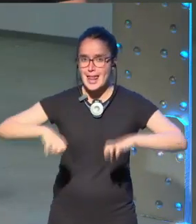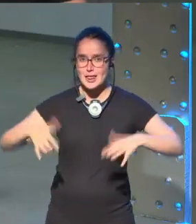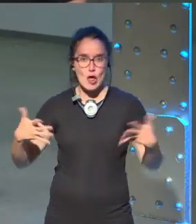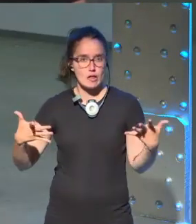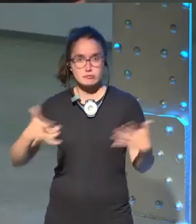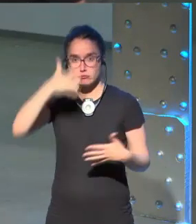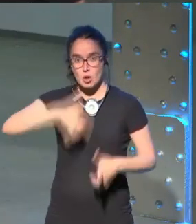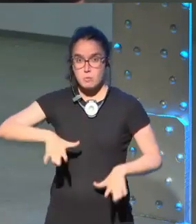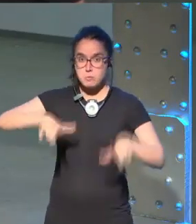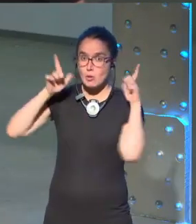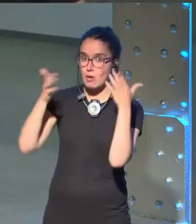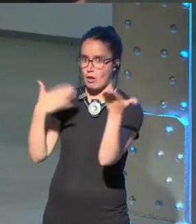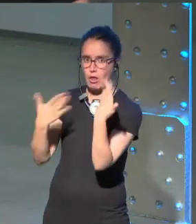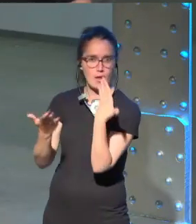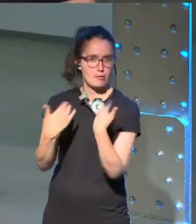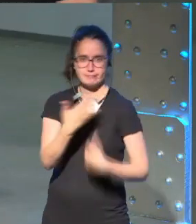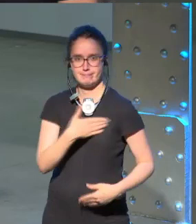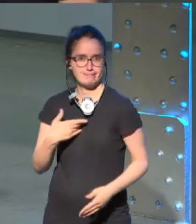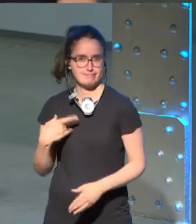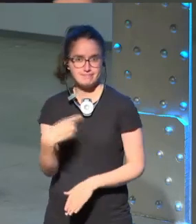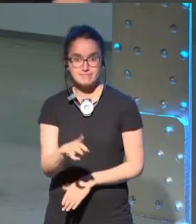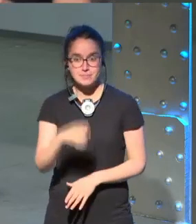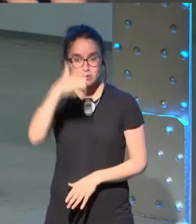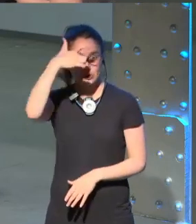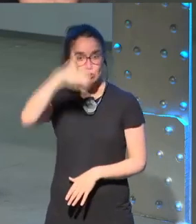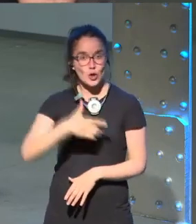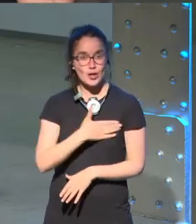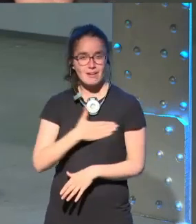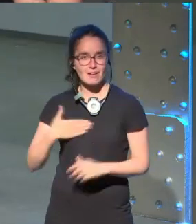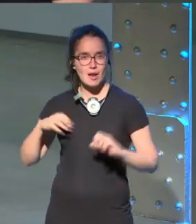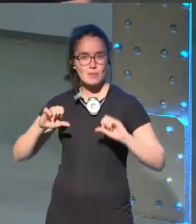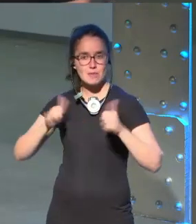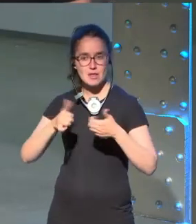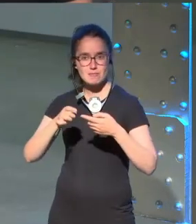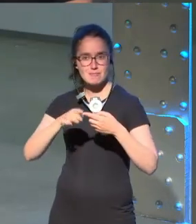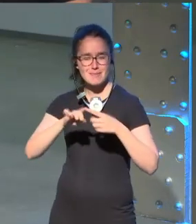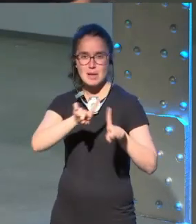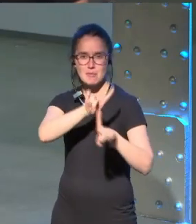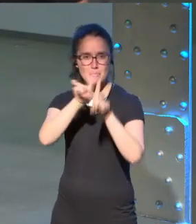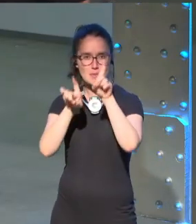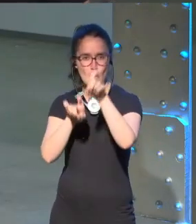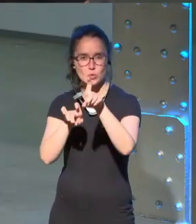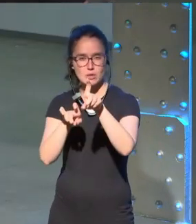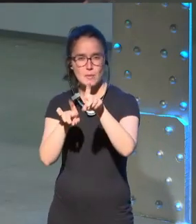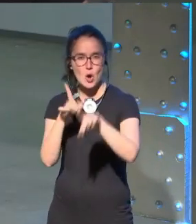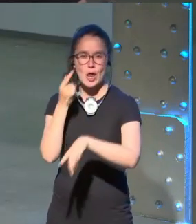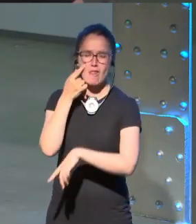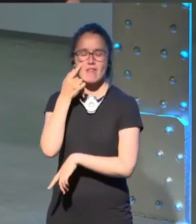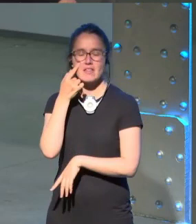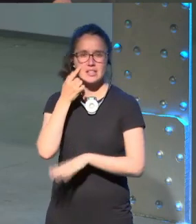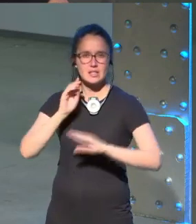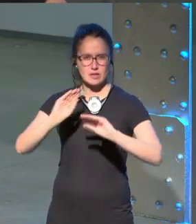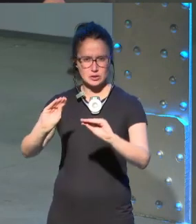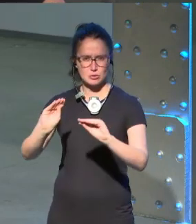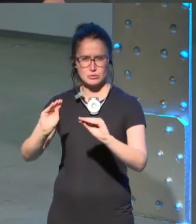more interesting than mine. So I don't want to be the only one who asks questions, okay? And I would like to ask him, first of all,